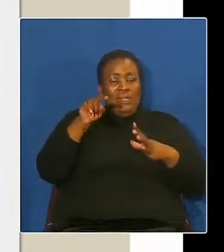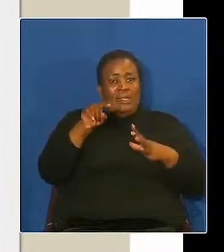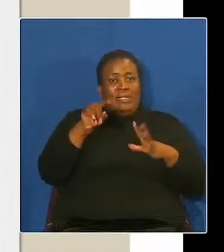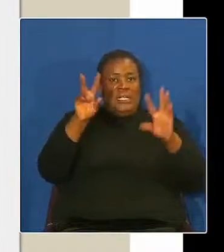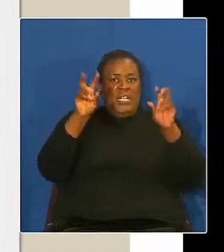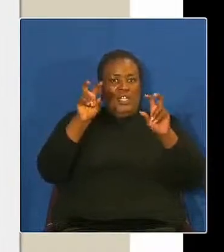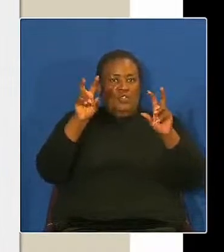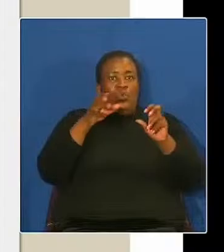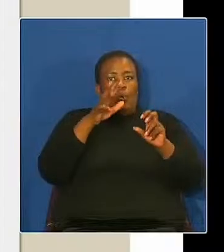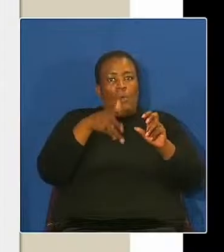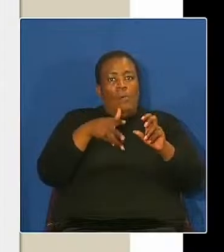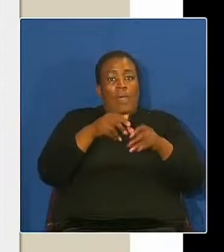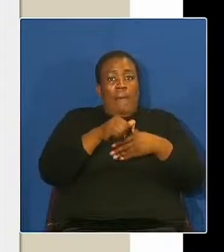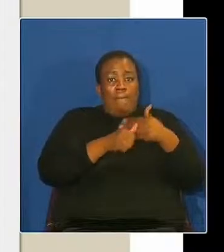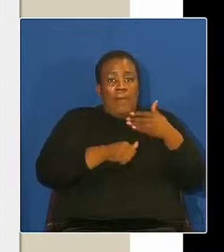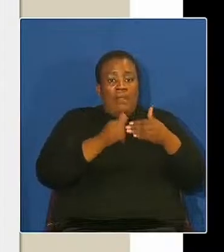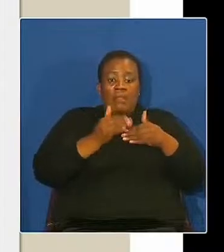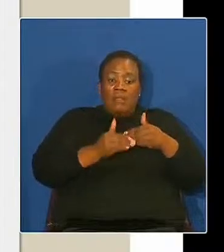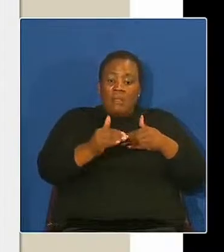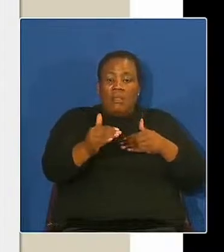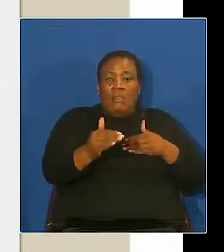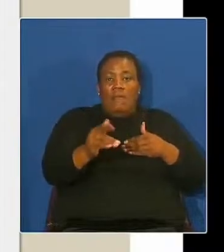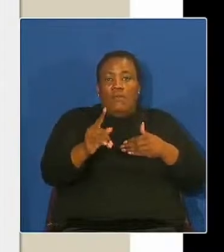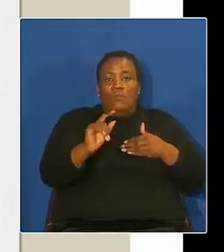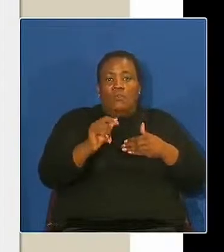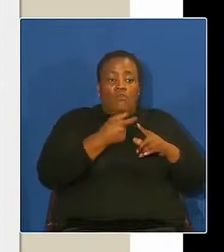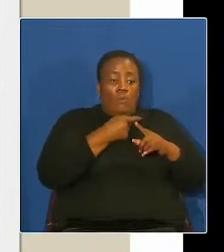from tomorrow. That is